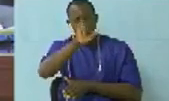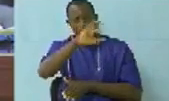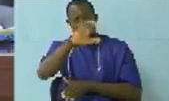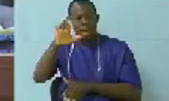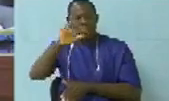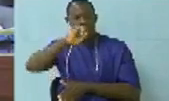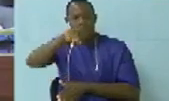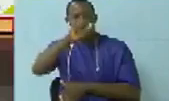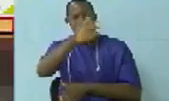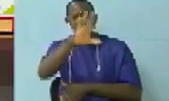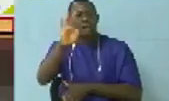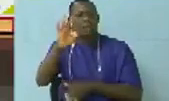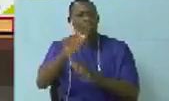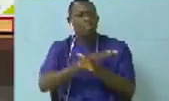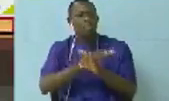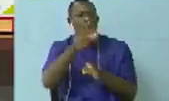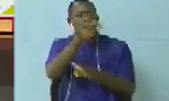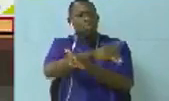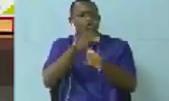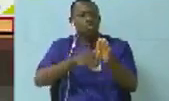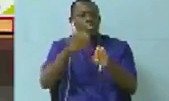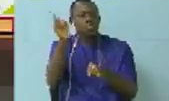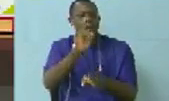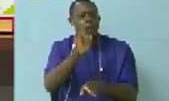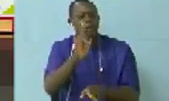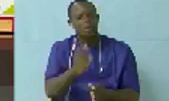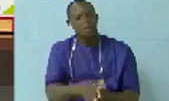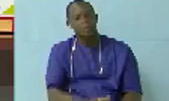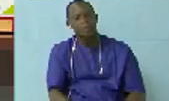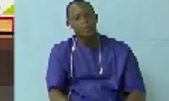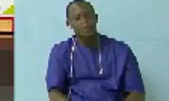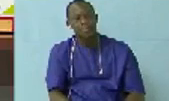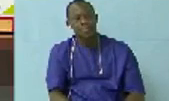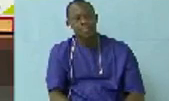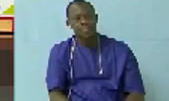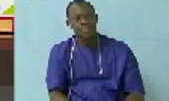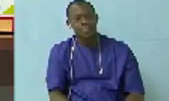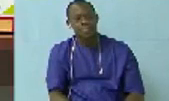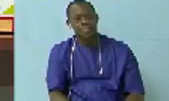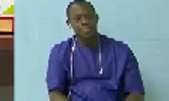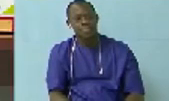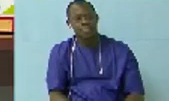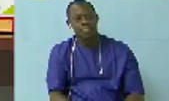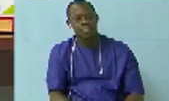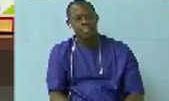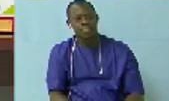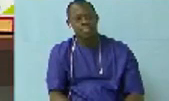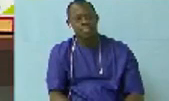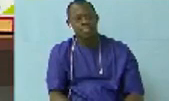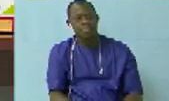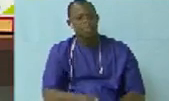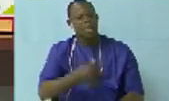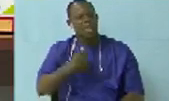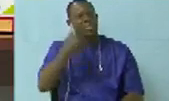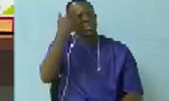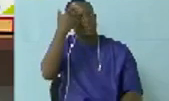held what position? I think He was the interior minister then, I think. Kanindro fanankera